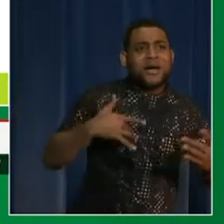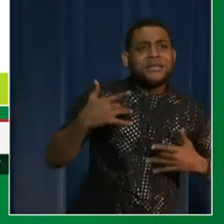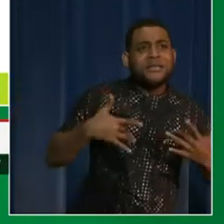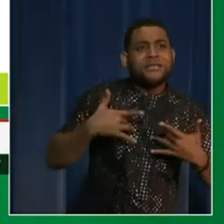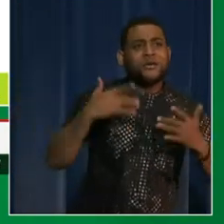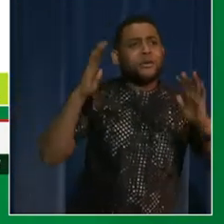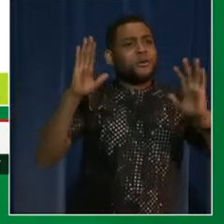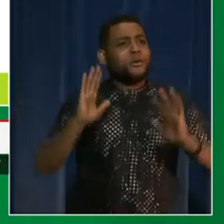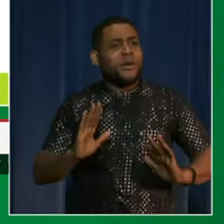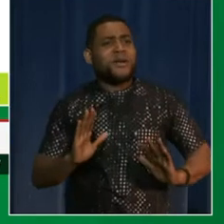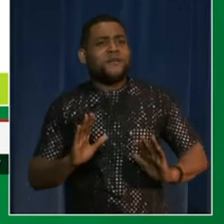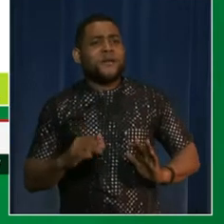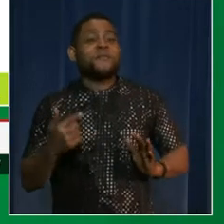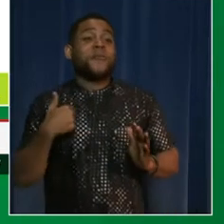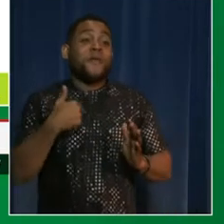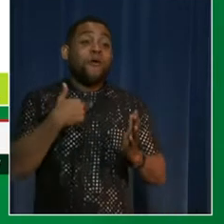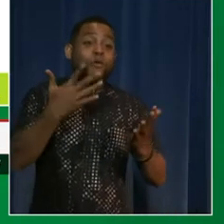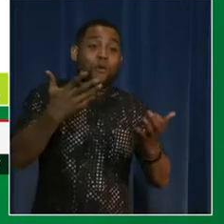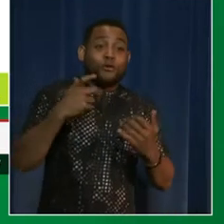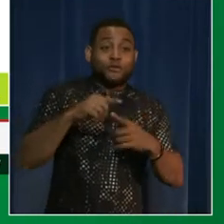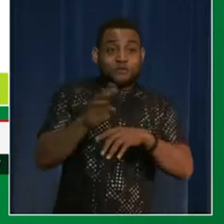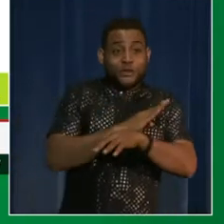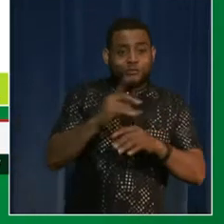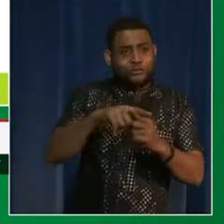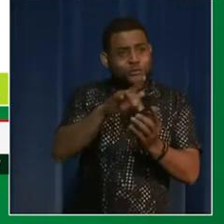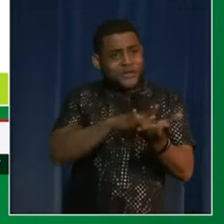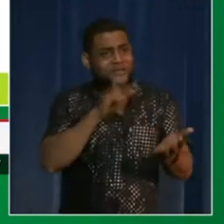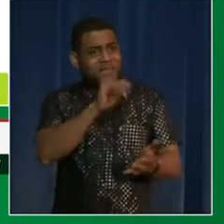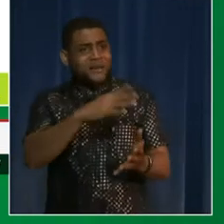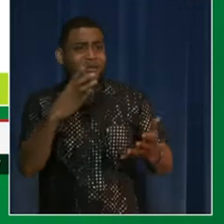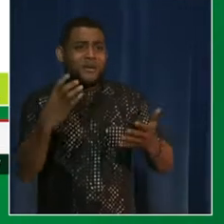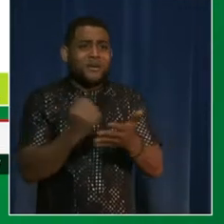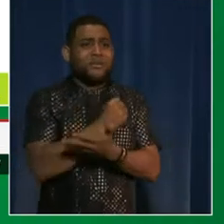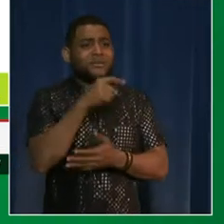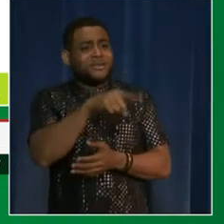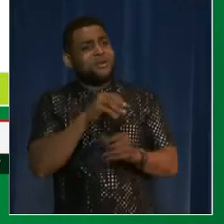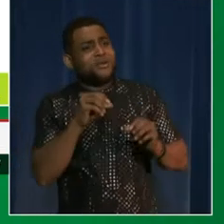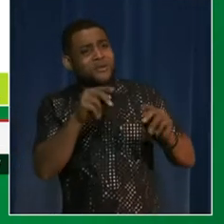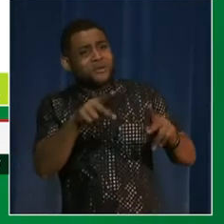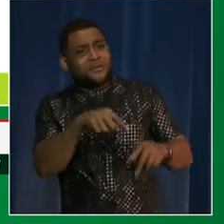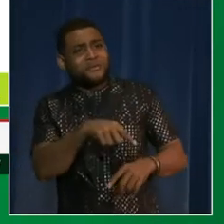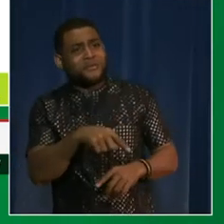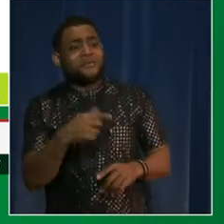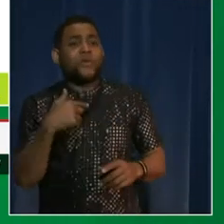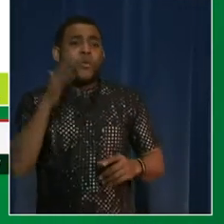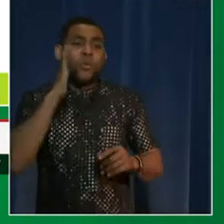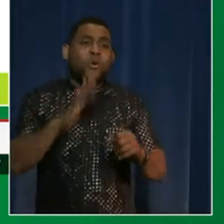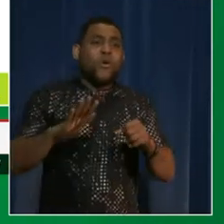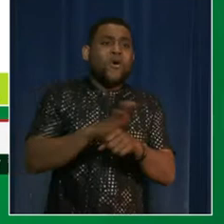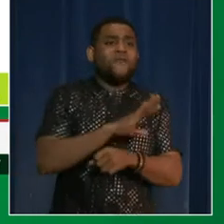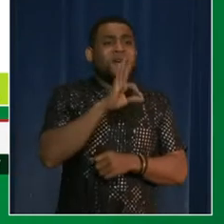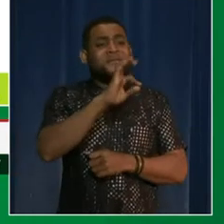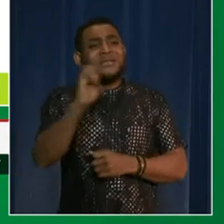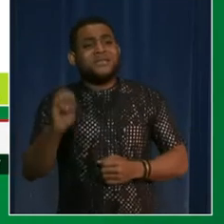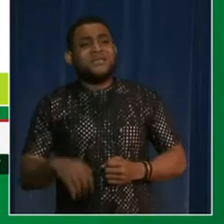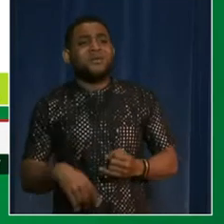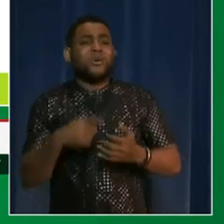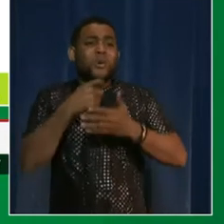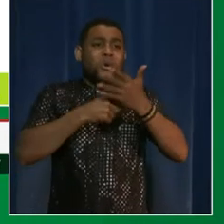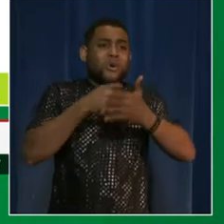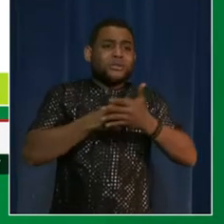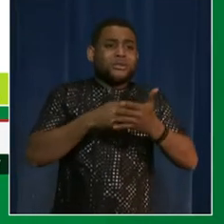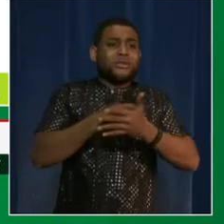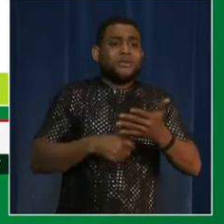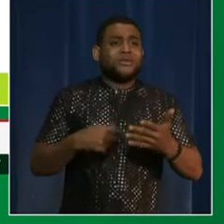we want you all to take advantage of this opportunity. Like I said, it'll cover it'll absorb those costs by the